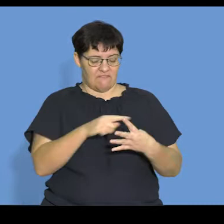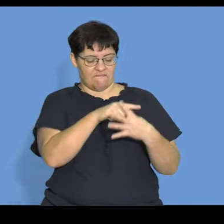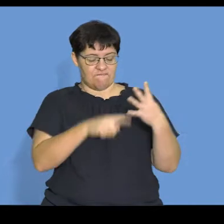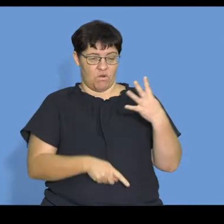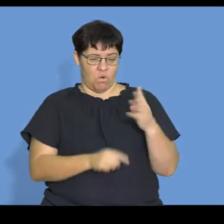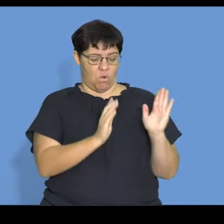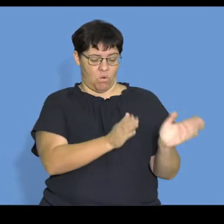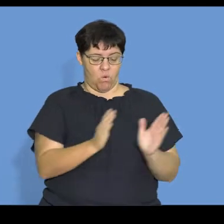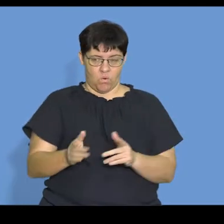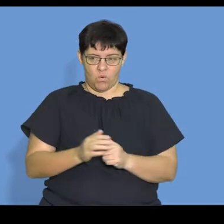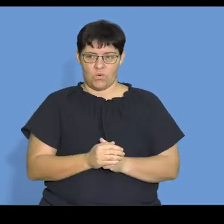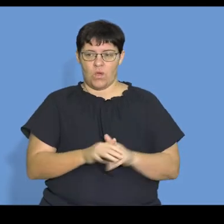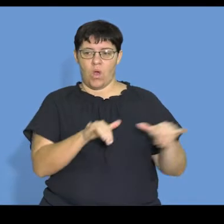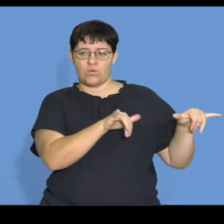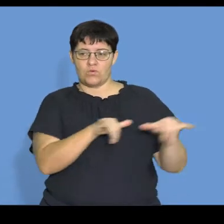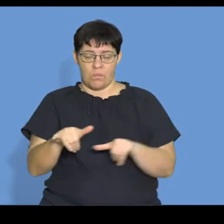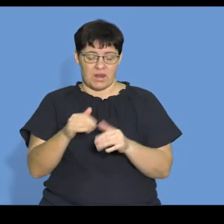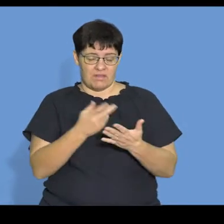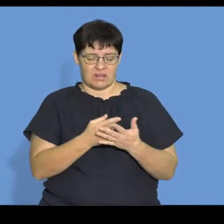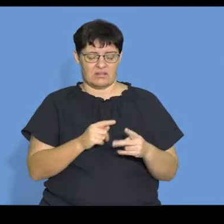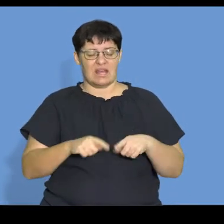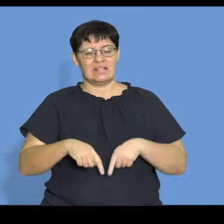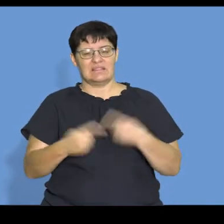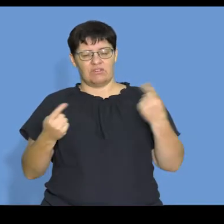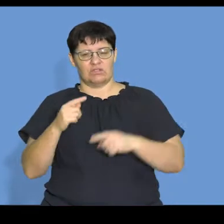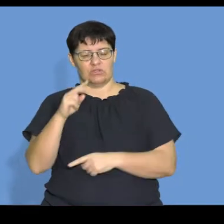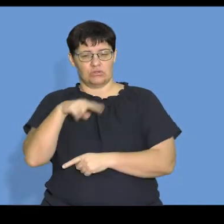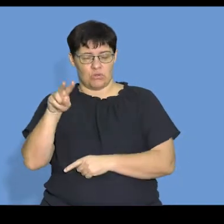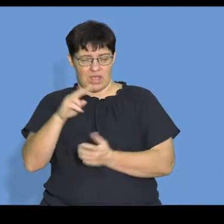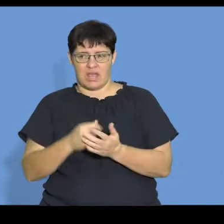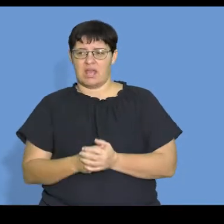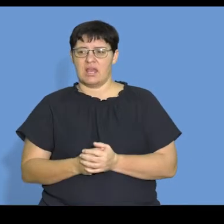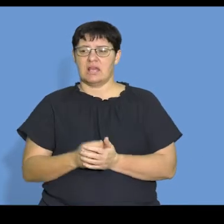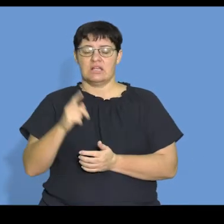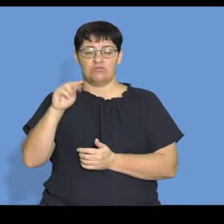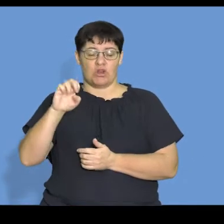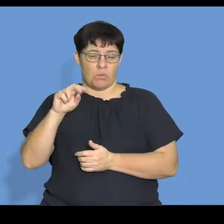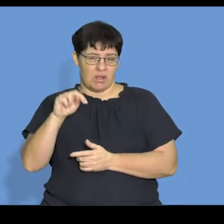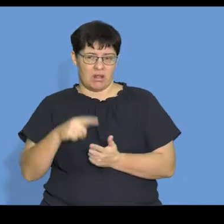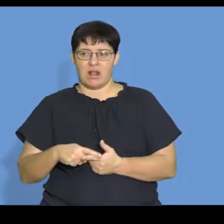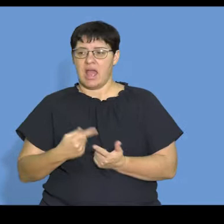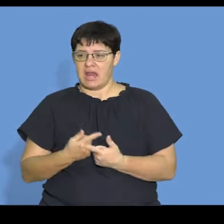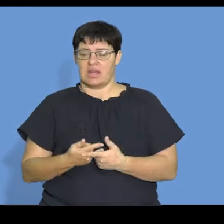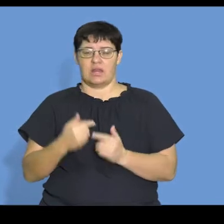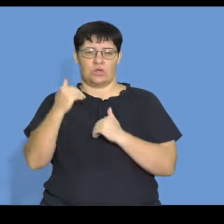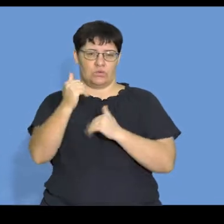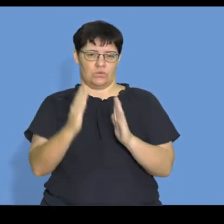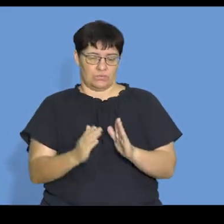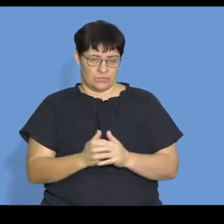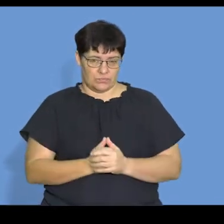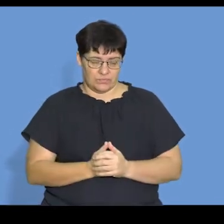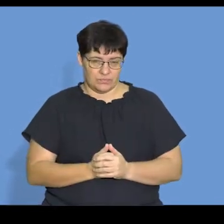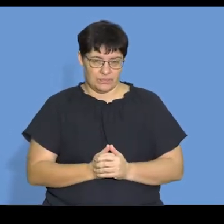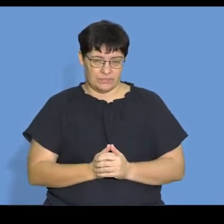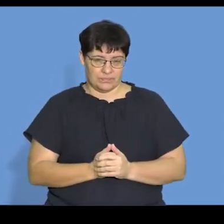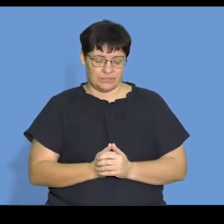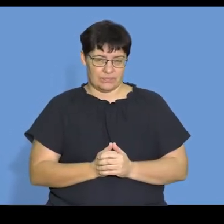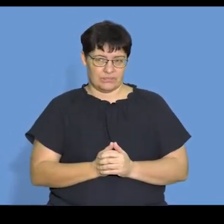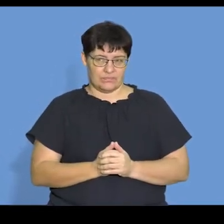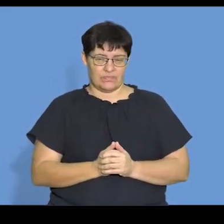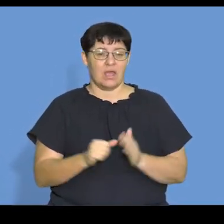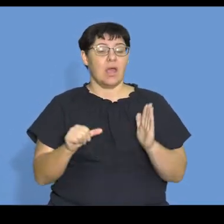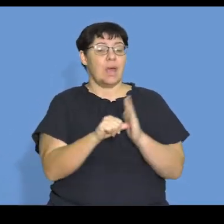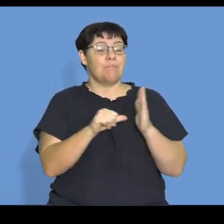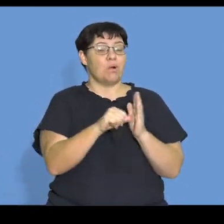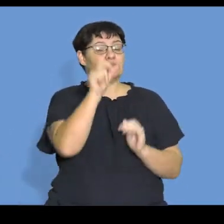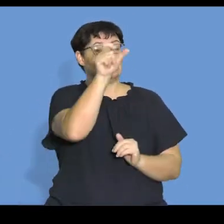factorization. It's a common factor, a difference of squares, a trinomial, and cubes. The keywords for